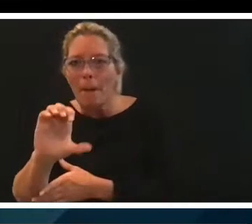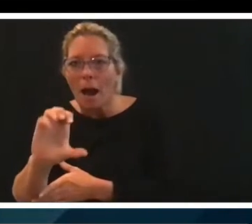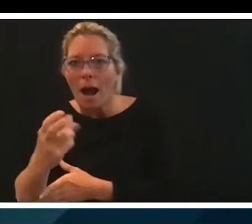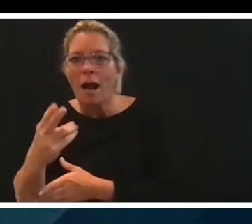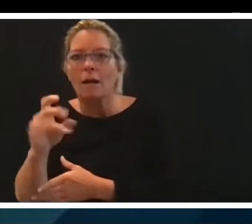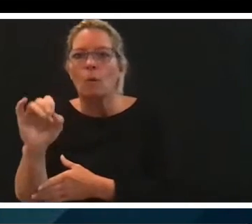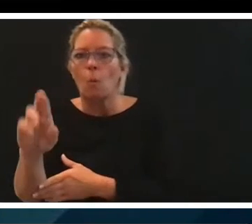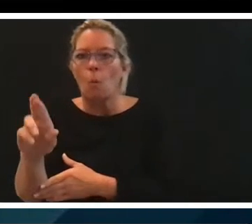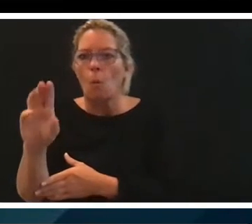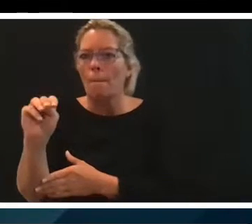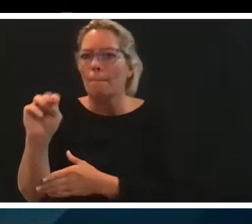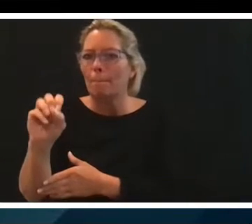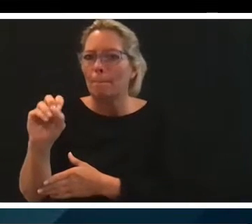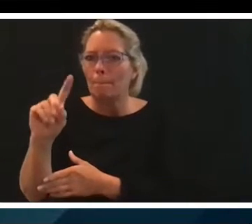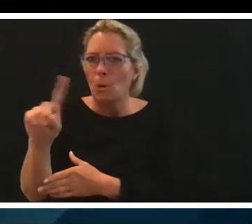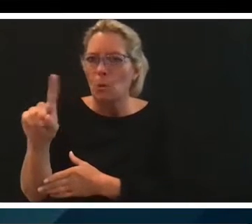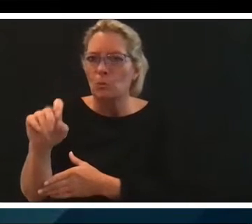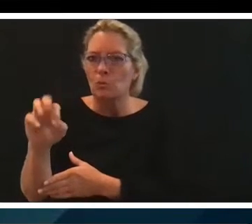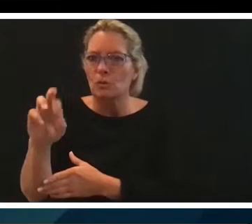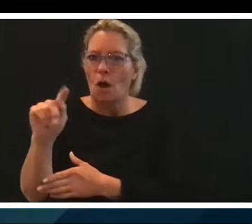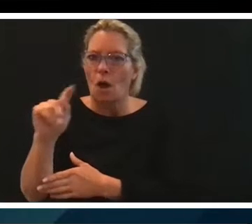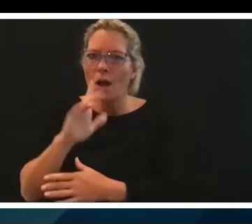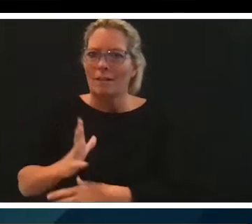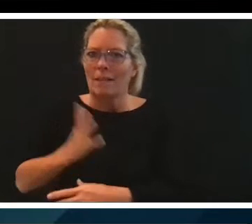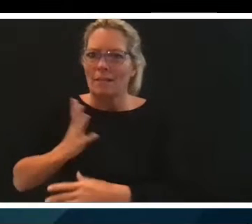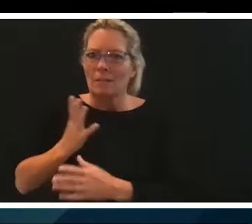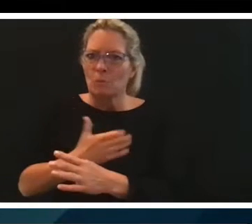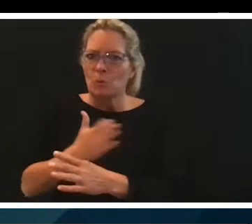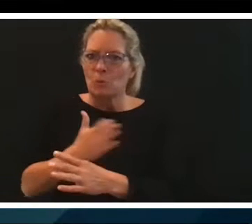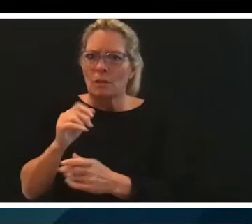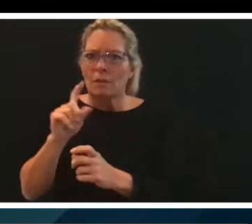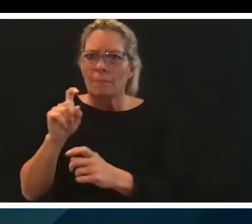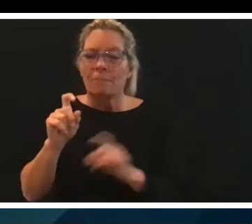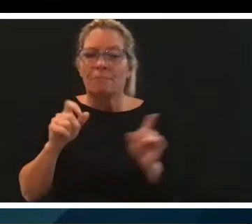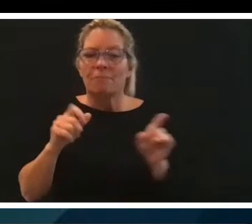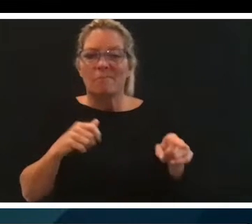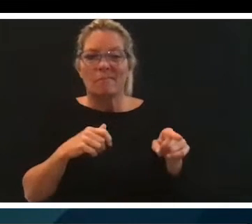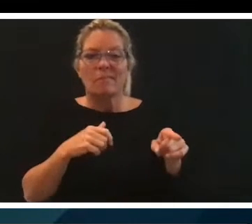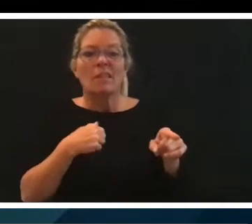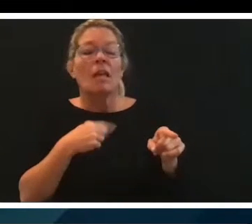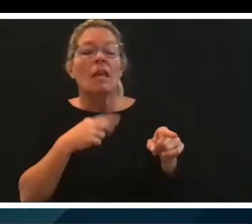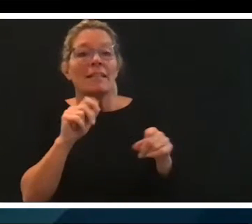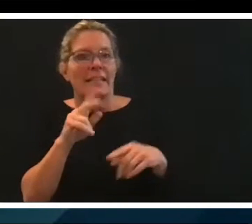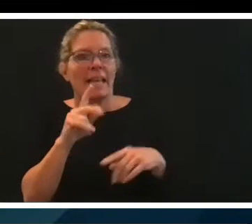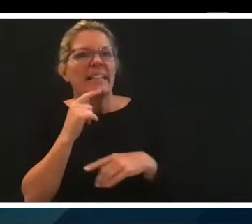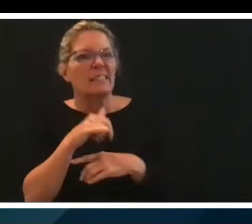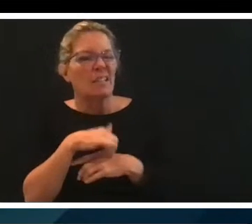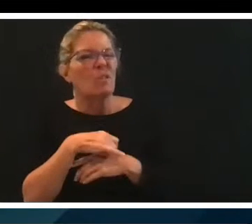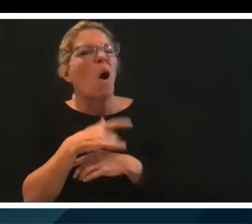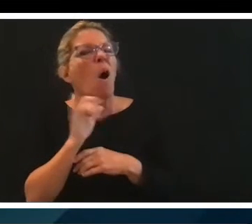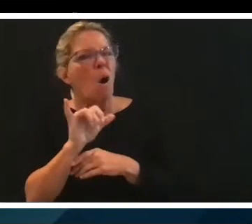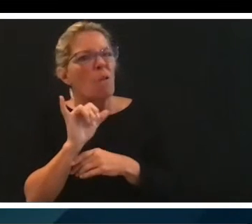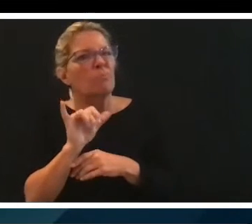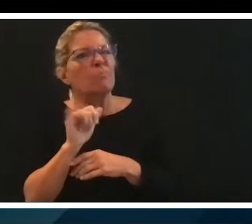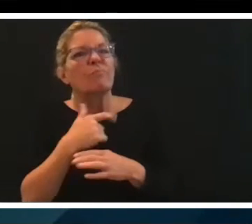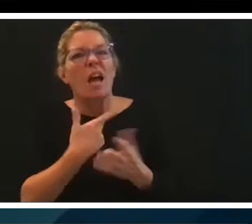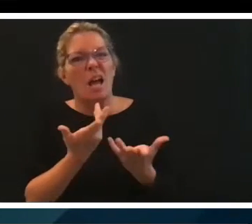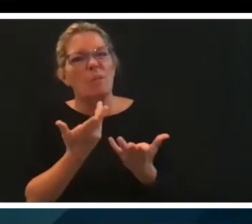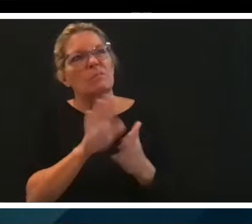have that kind of gift? I was probably in first or second grade by the time I learned those.